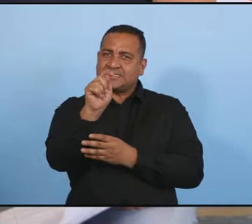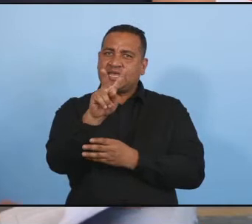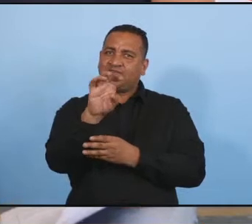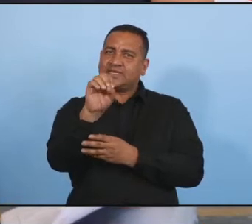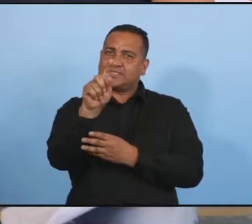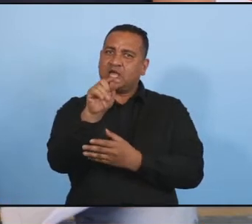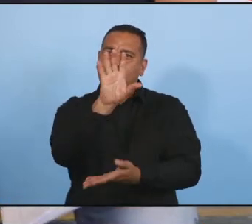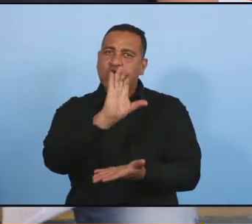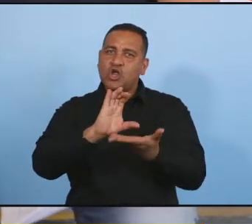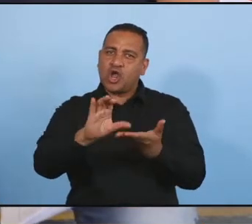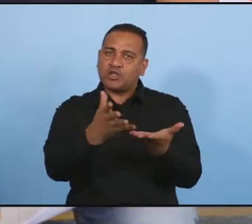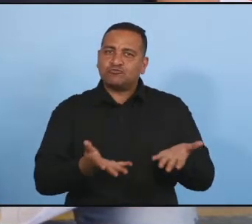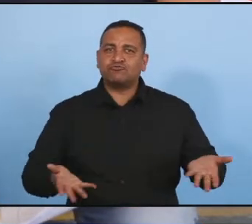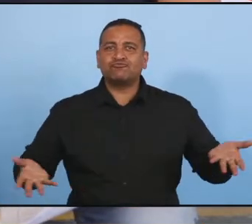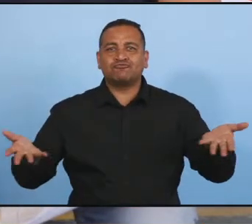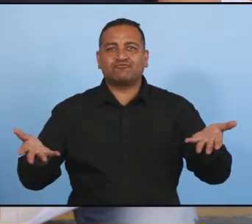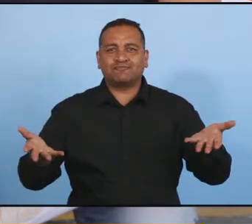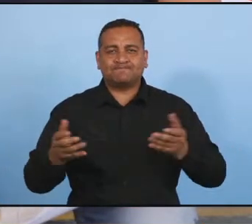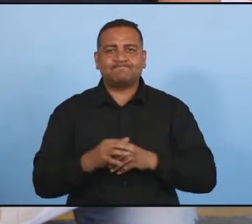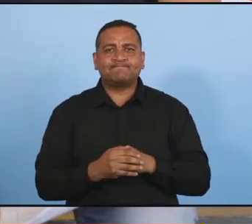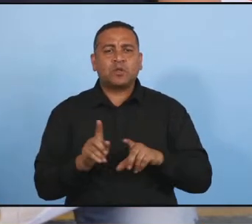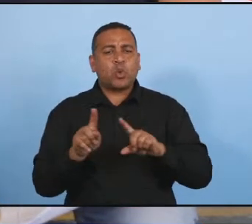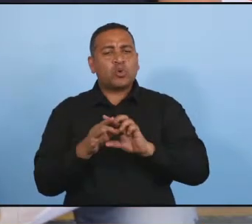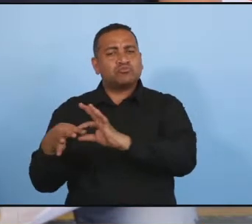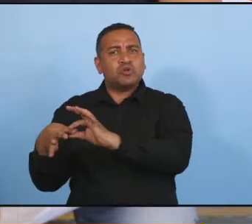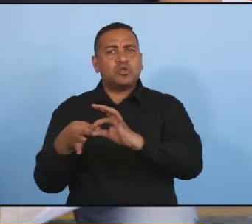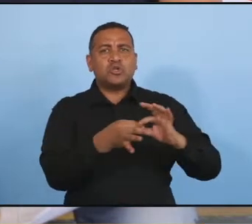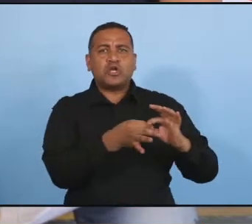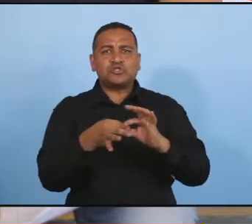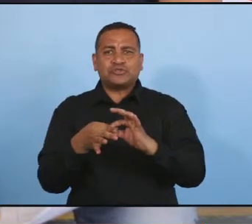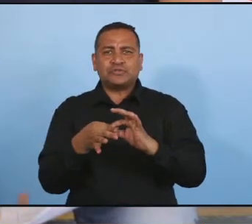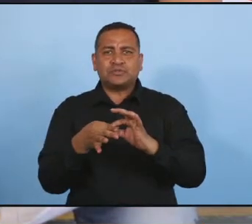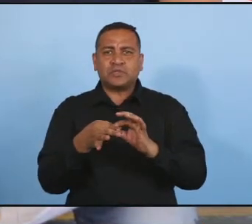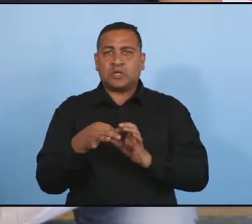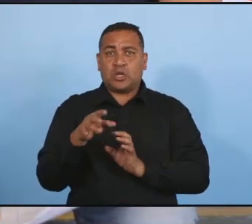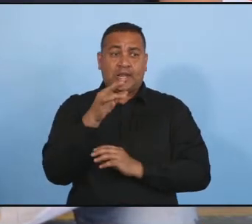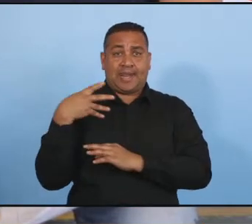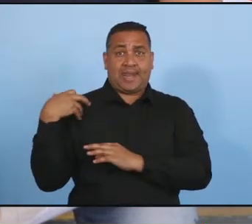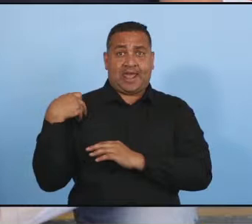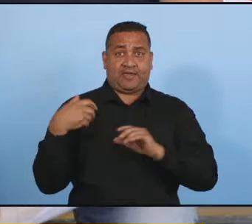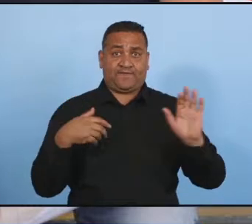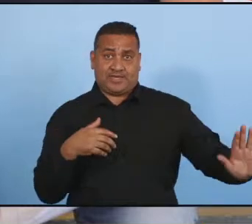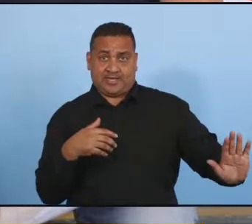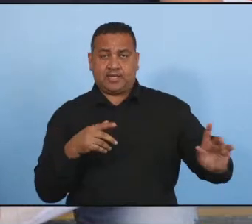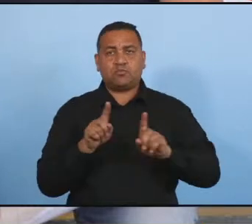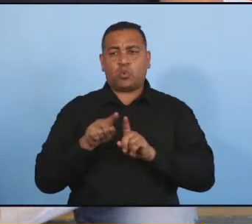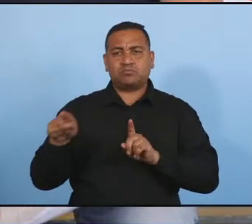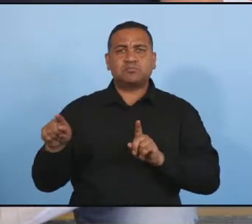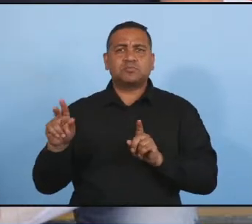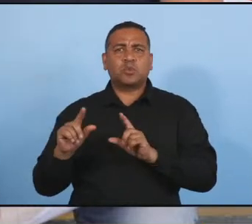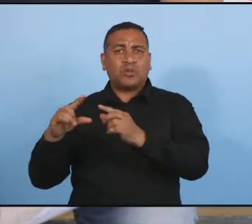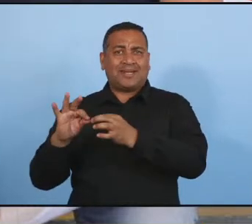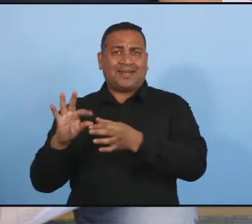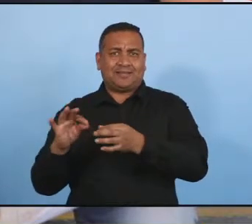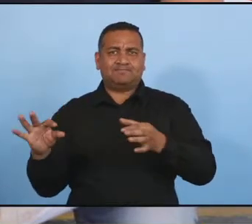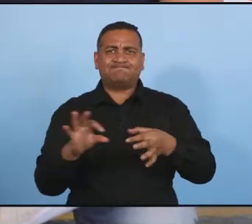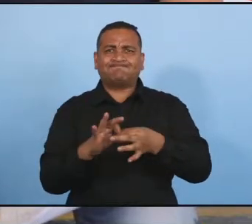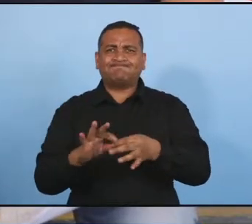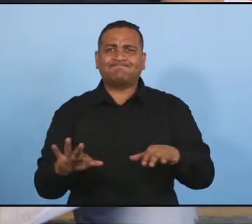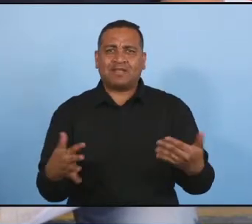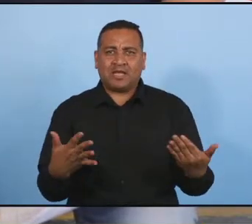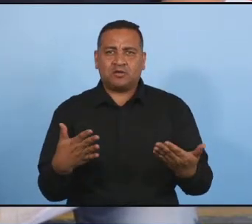And really, you know, the relationship with the Navy, in particular, the Army as well, but in particular with the Navy, because we share the premises with them.